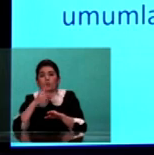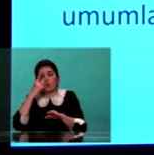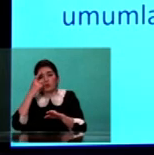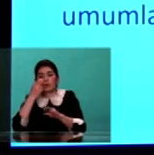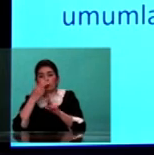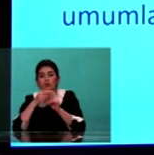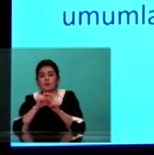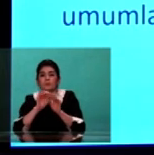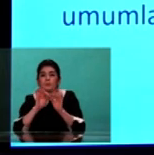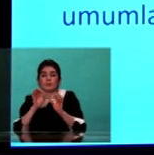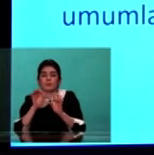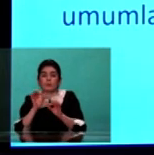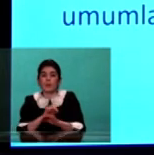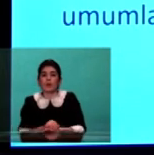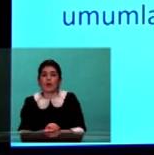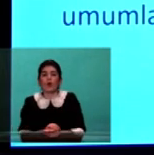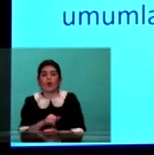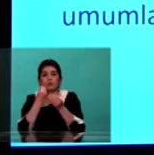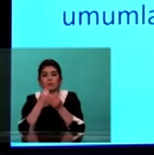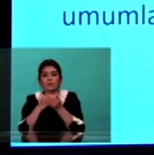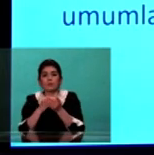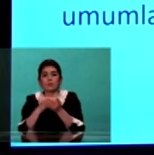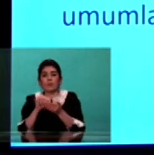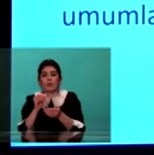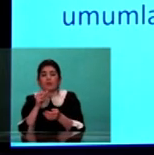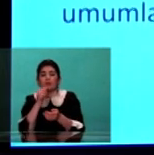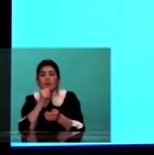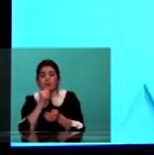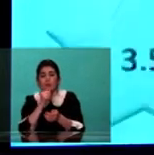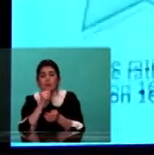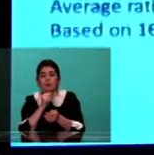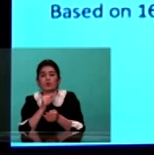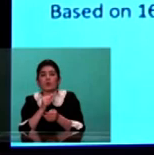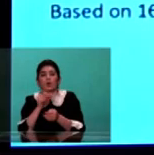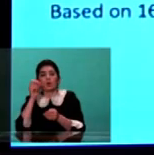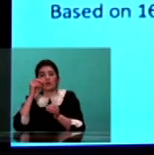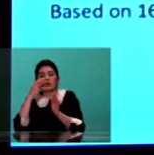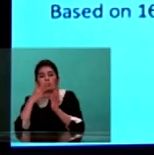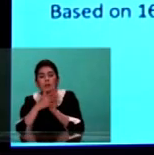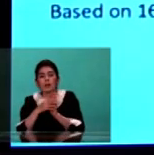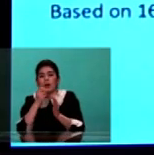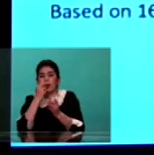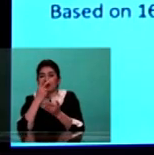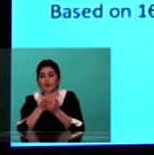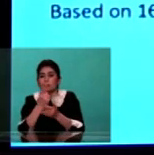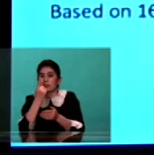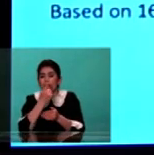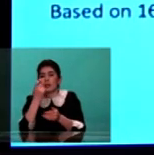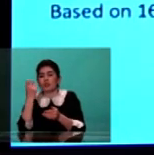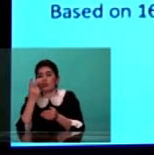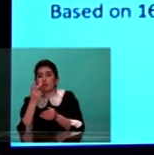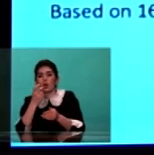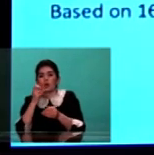Ya'ni sharhlarni o'rganib chiqdi. O'ziga quloqchin sotib olmoqchi edi. O'rganish davomida qarasa, 1 va